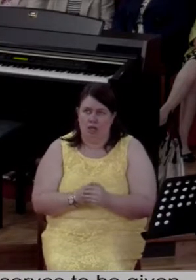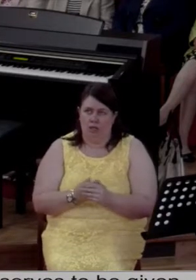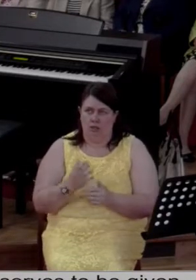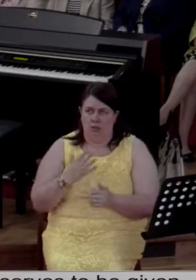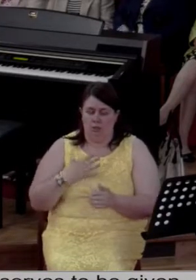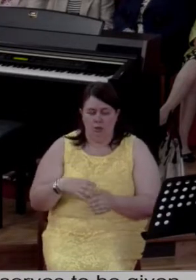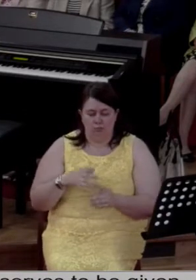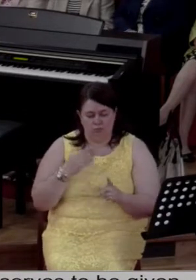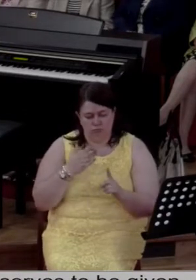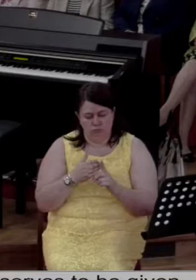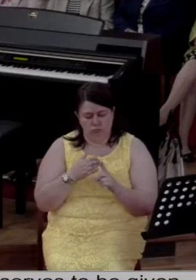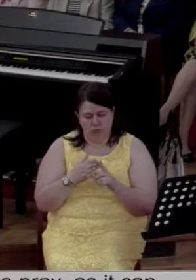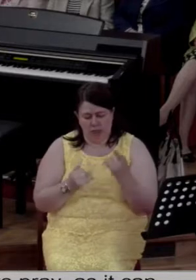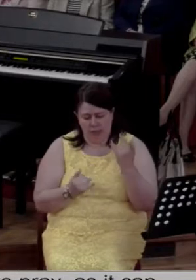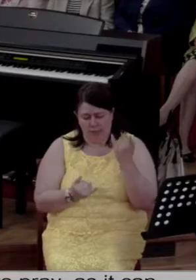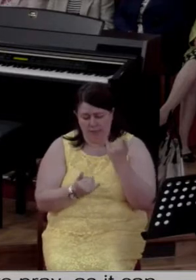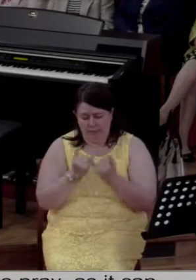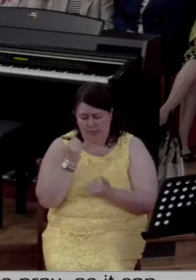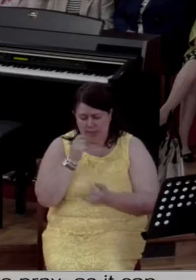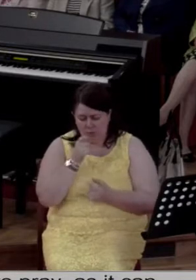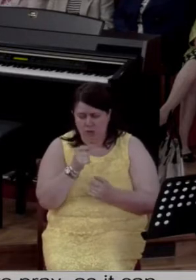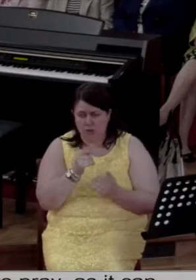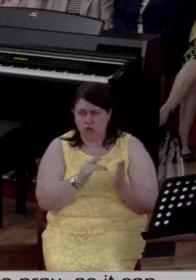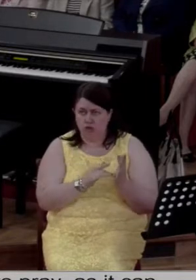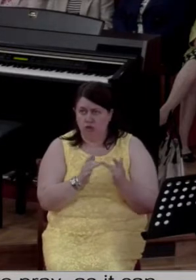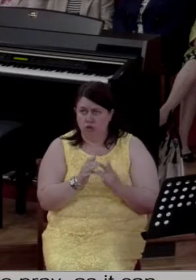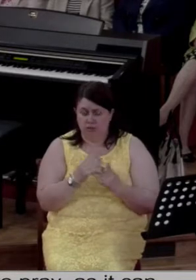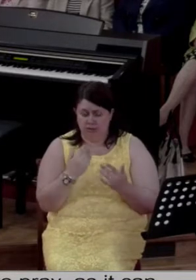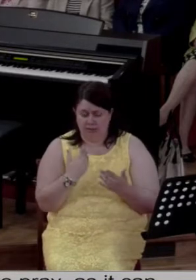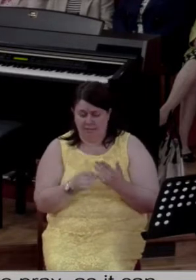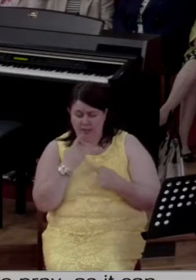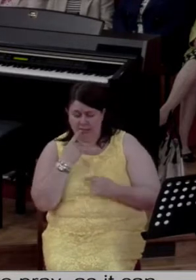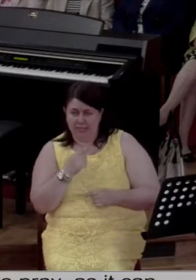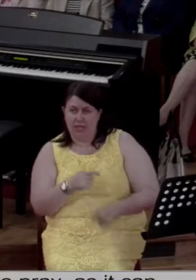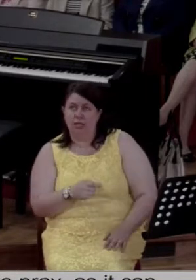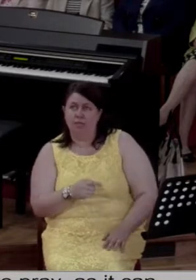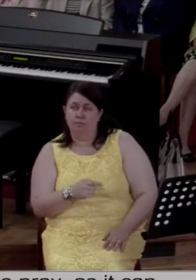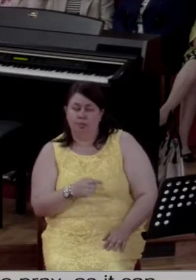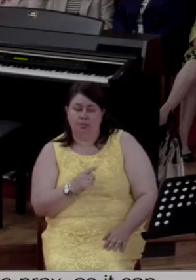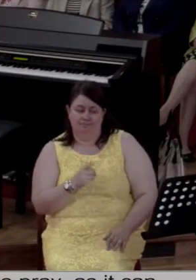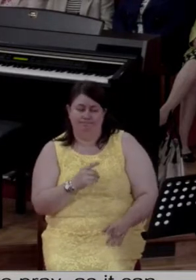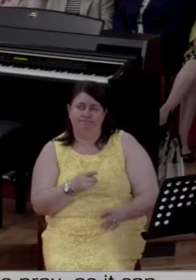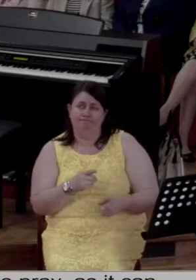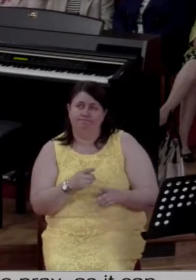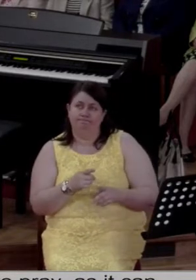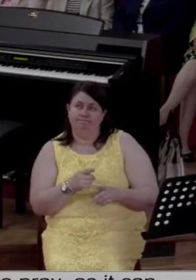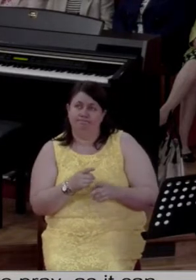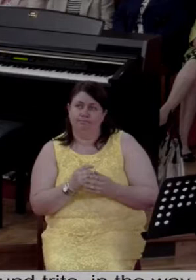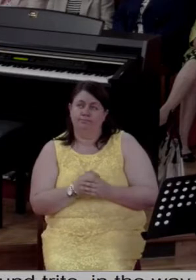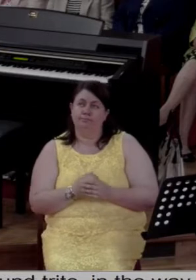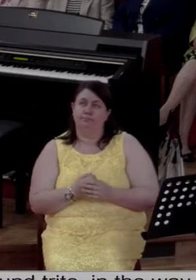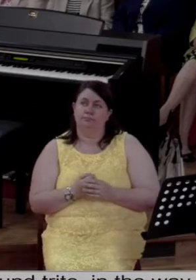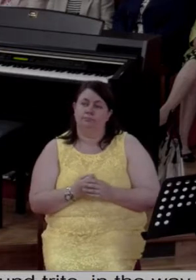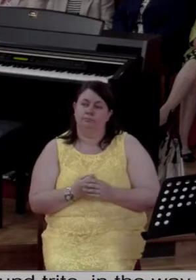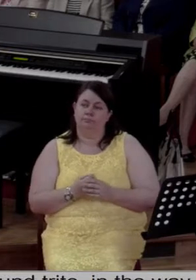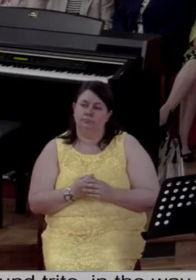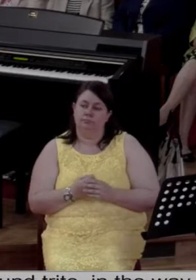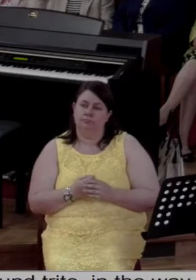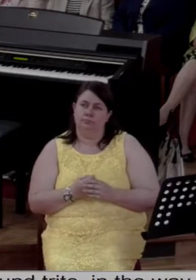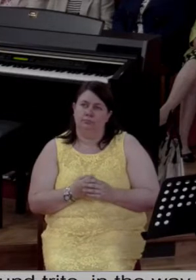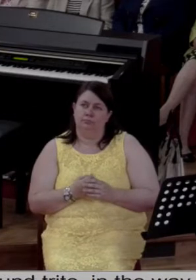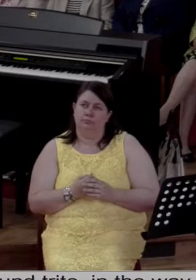particularly that last phrase, which Jesus did not say as far as we can tell, but which is there in 1 Chronicles 29, and there's good reason